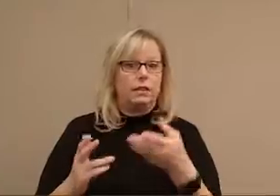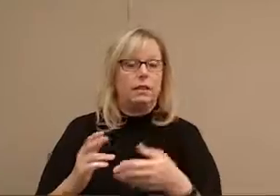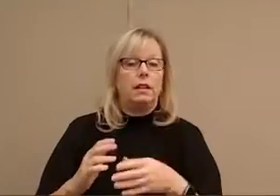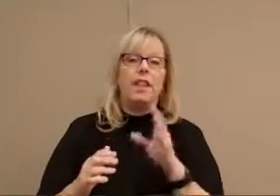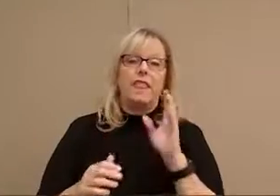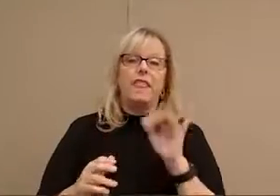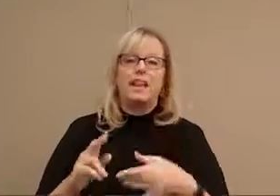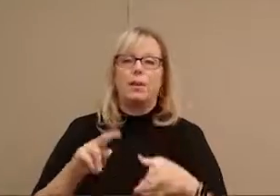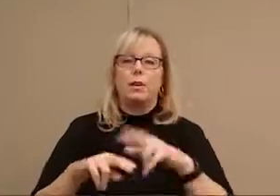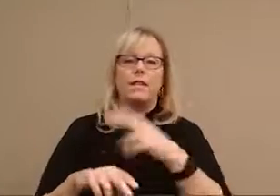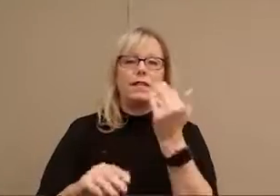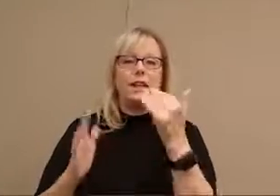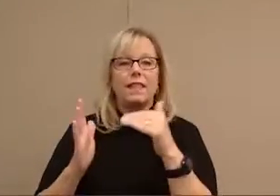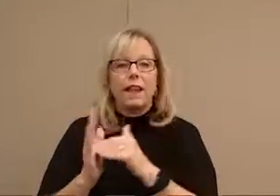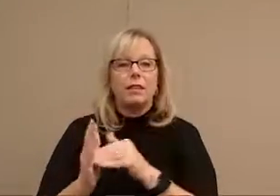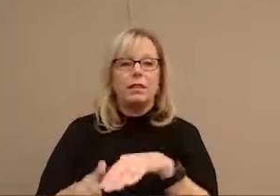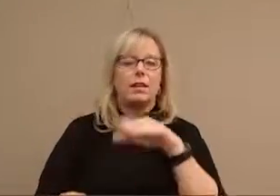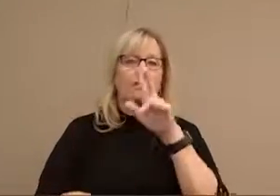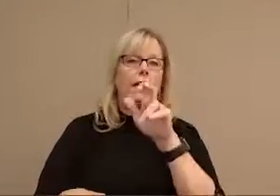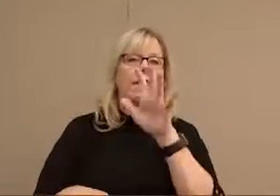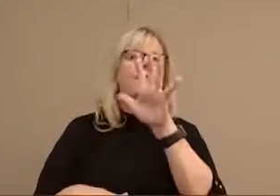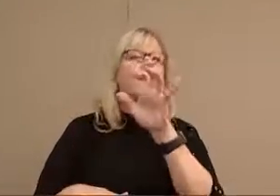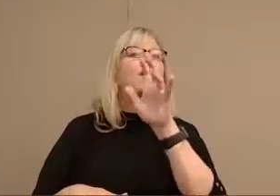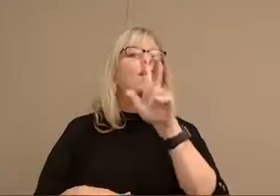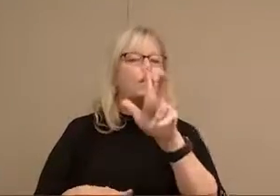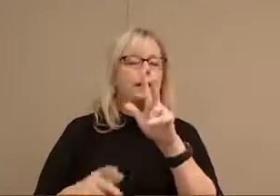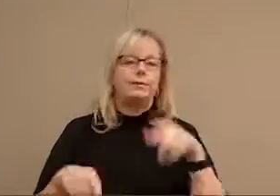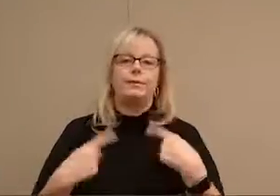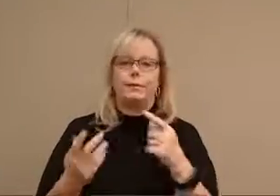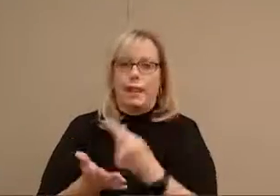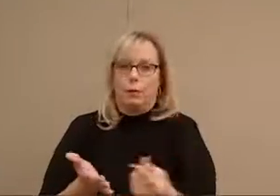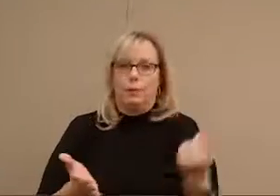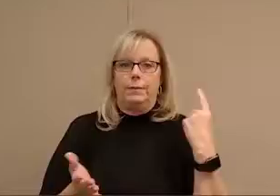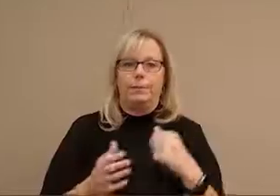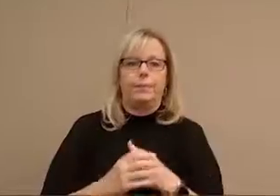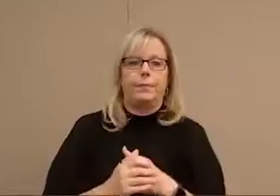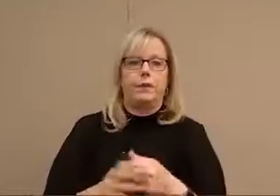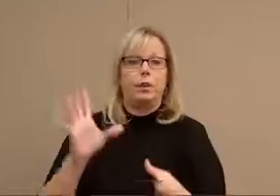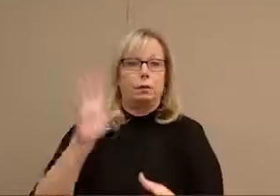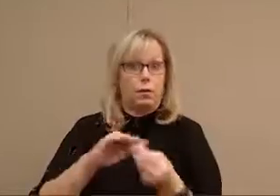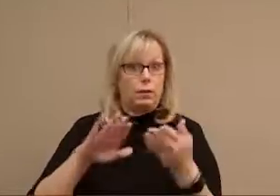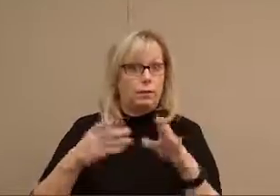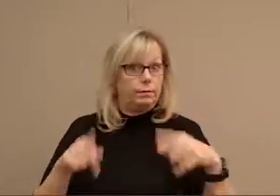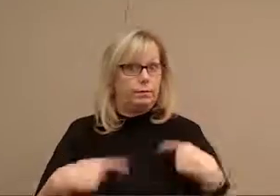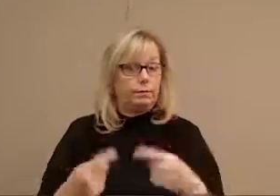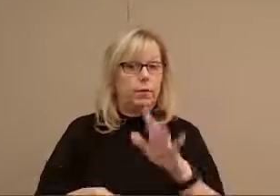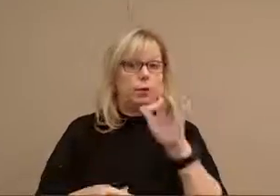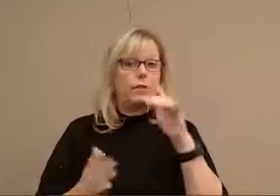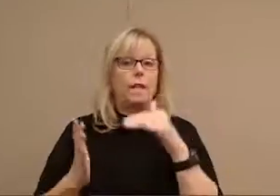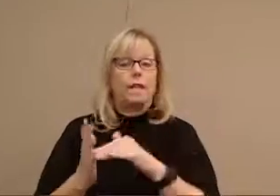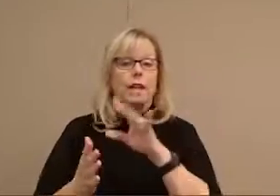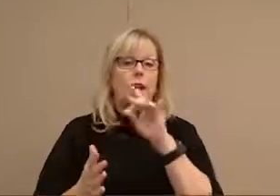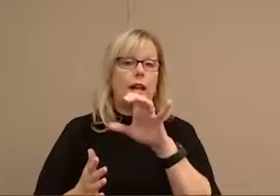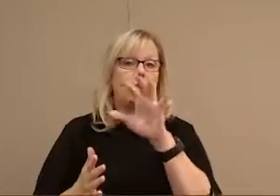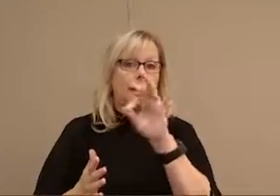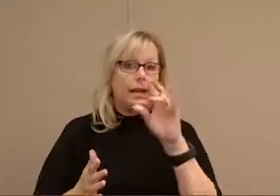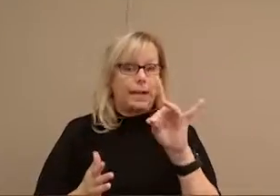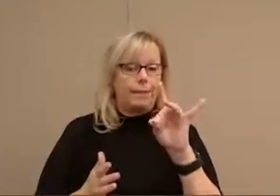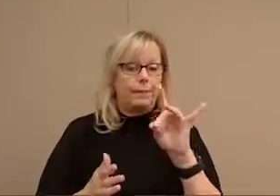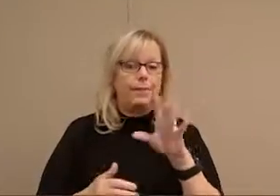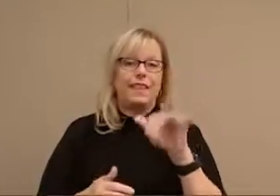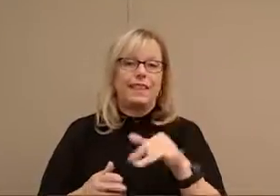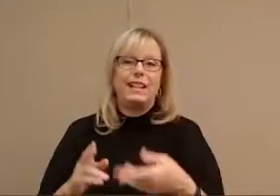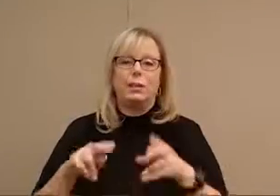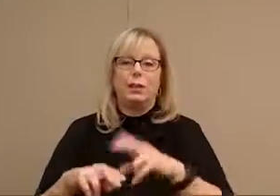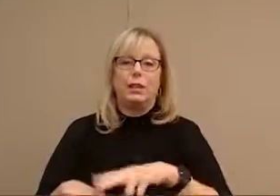1,705,777. That's an increase of 15,503 from last week. Total deaths to date is 25,898, which is